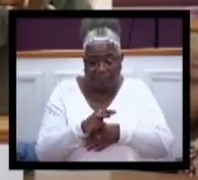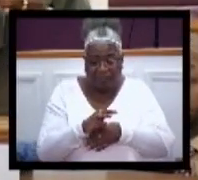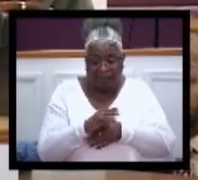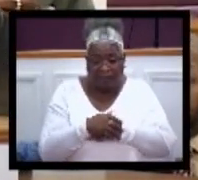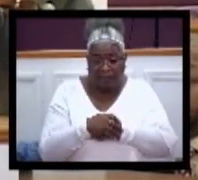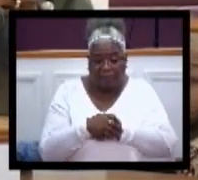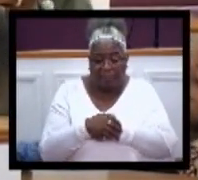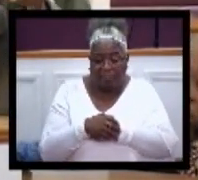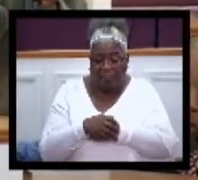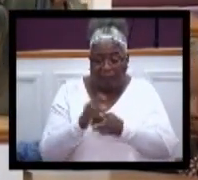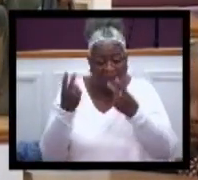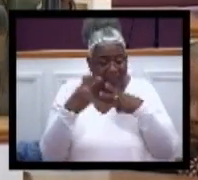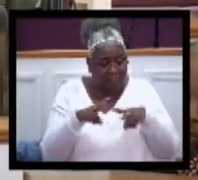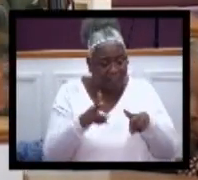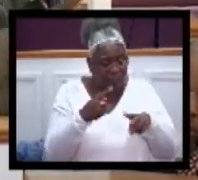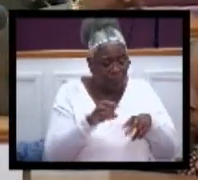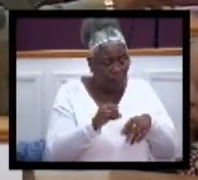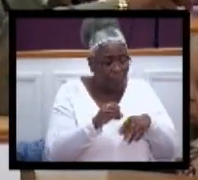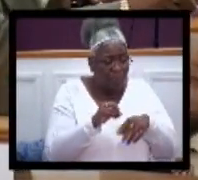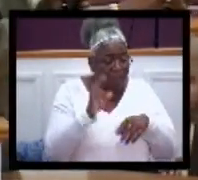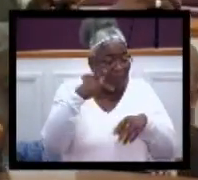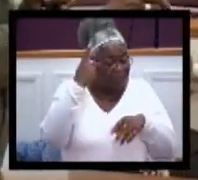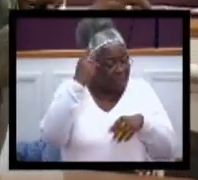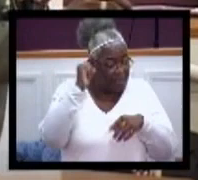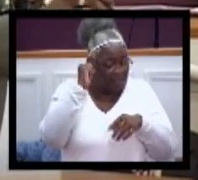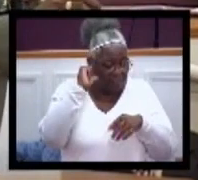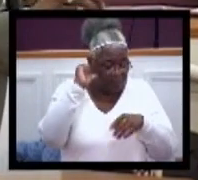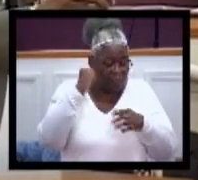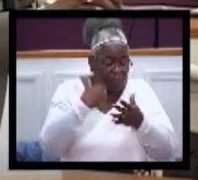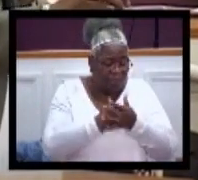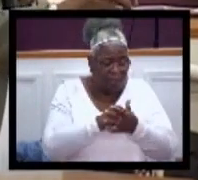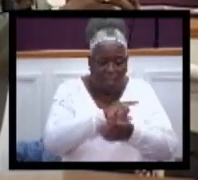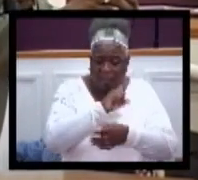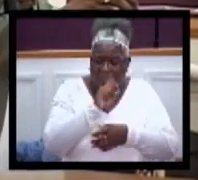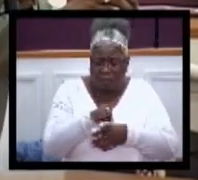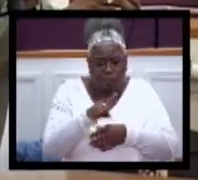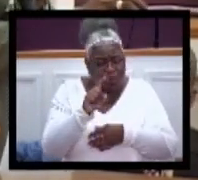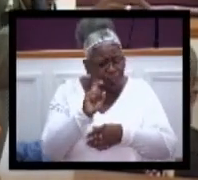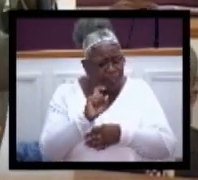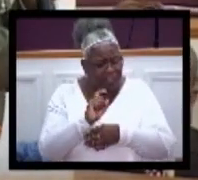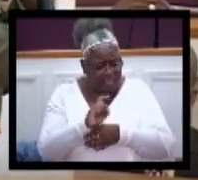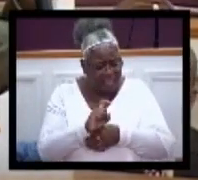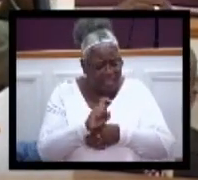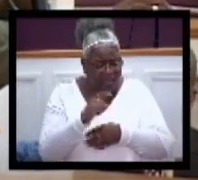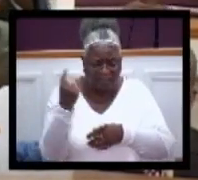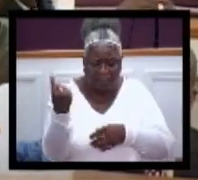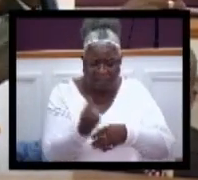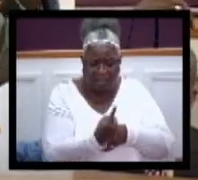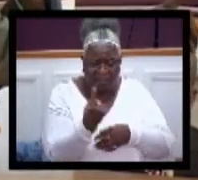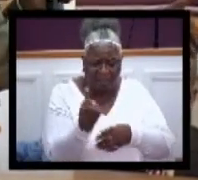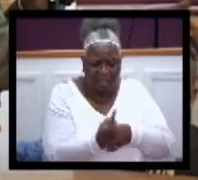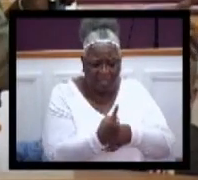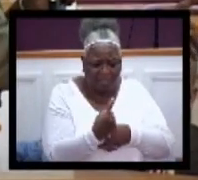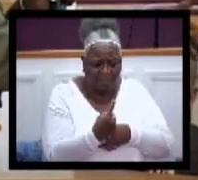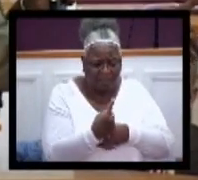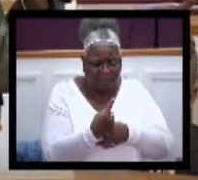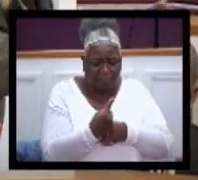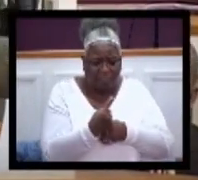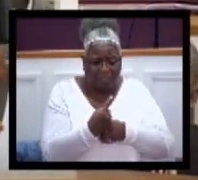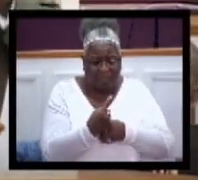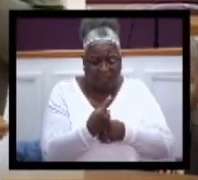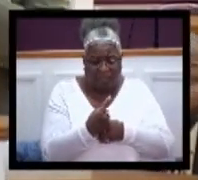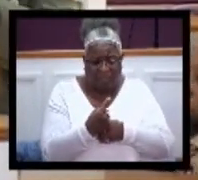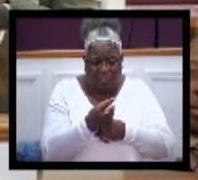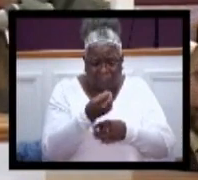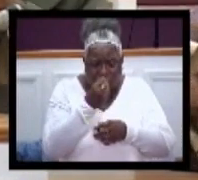daughter and says to her, listen, don't you need somebody to nurse